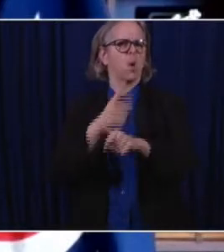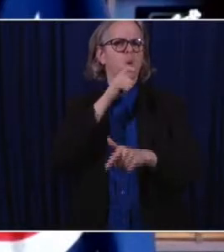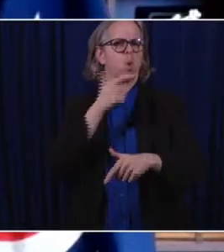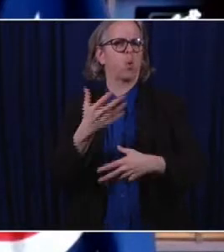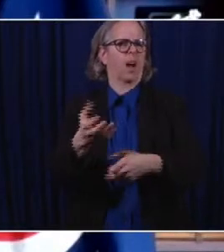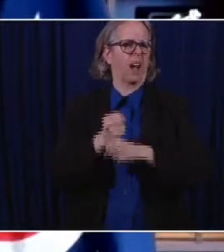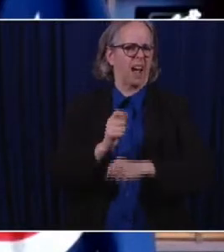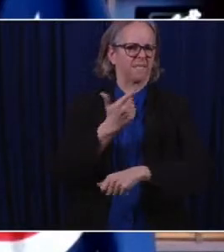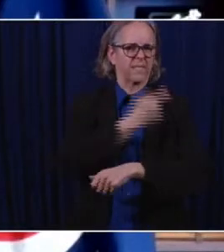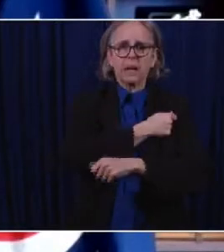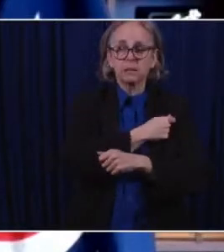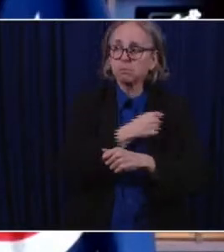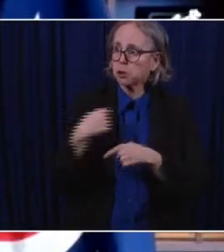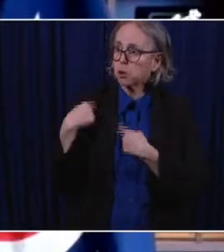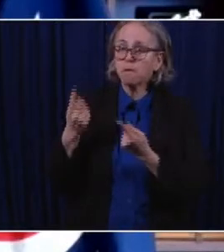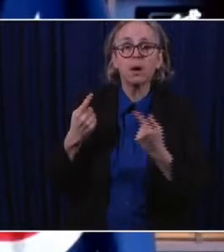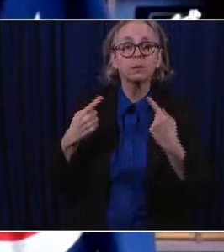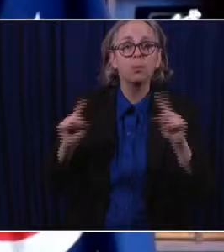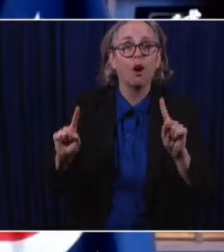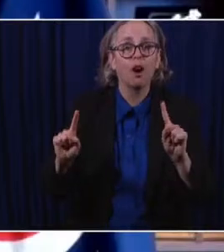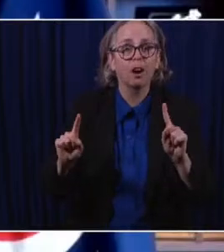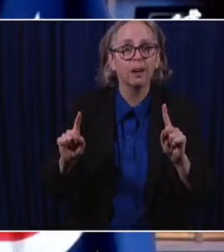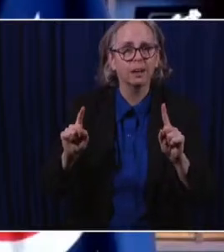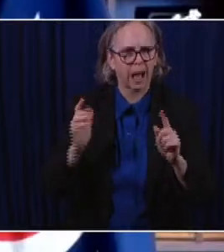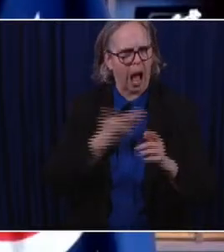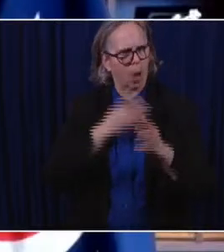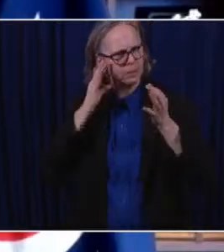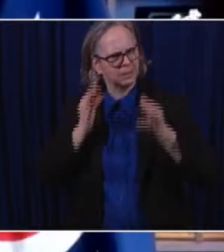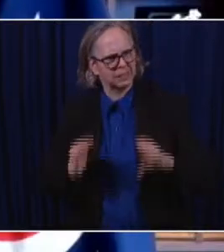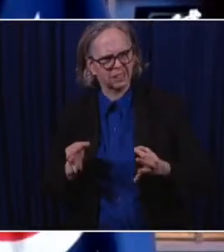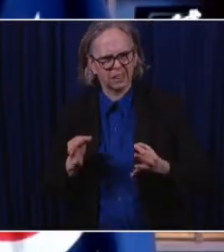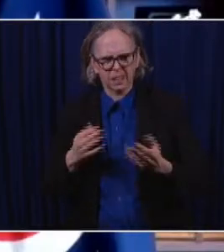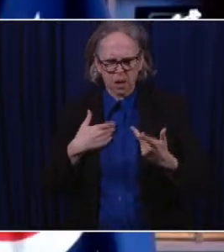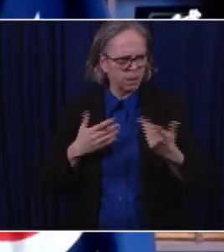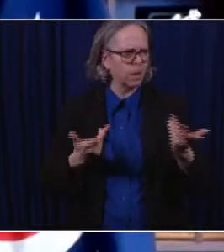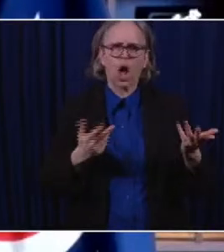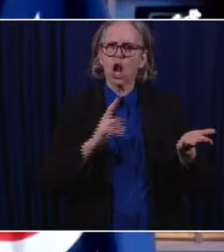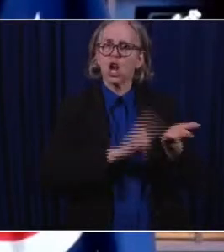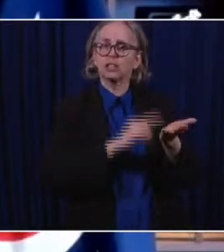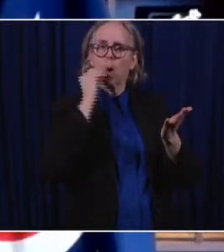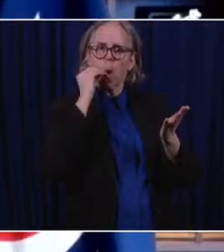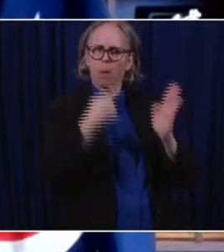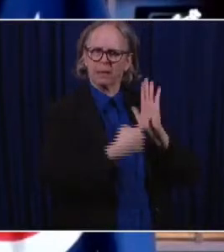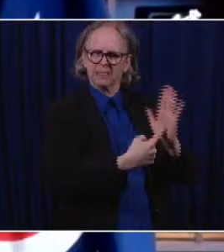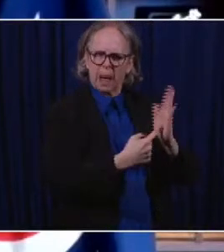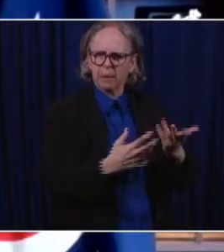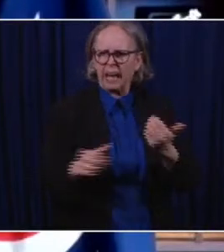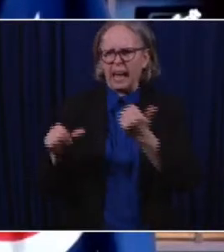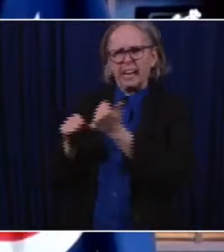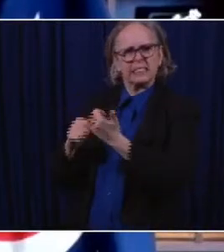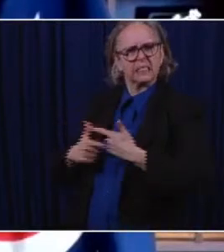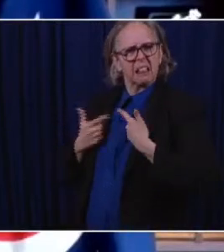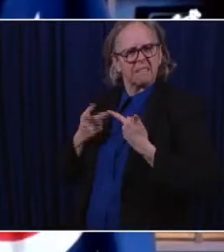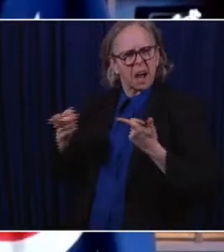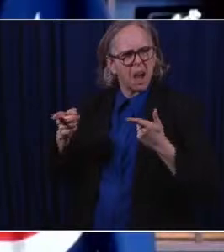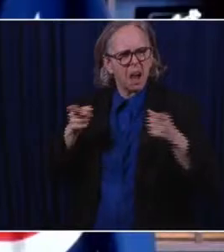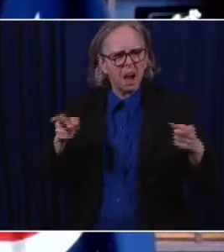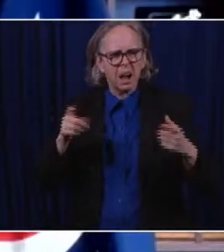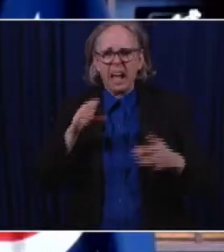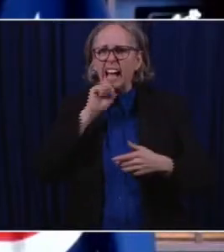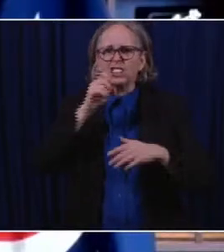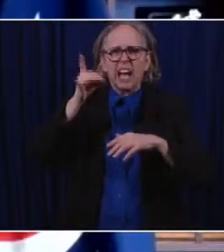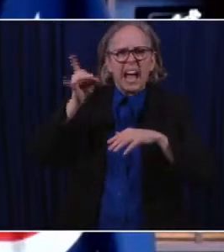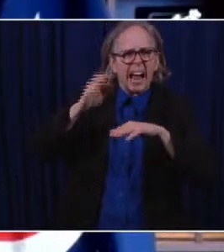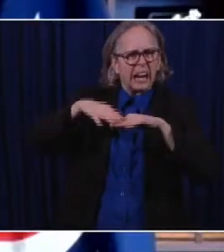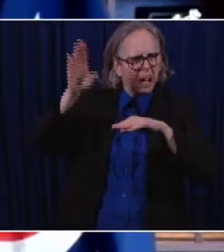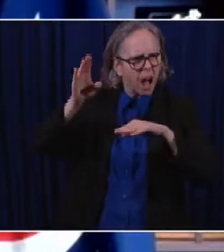and targeting 80 and over, we have seen that impact. Because look, 54% of all the deaths were in